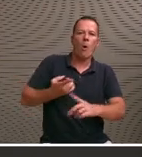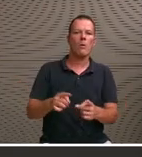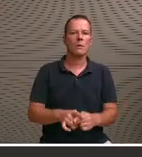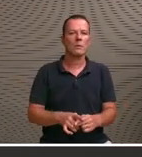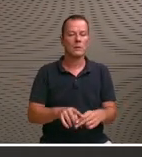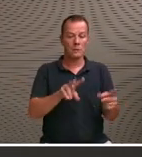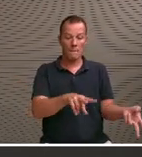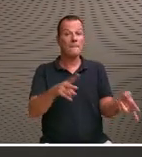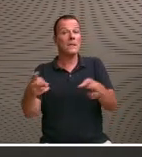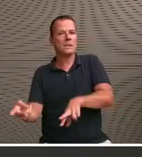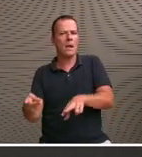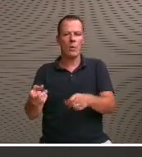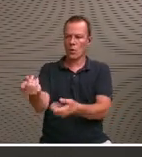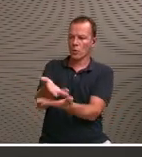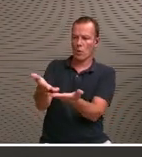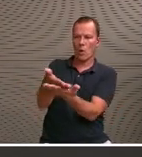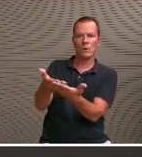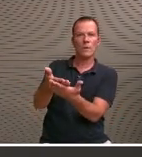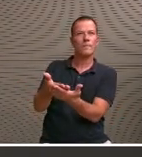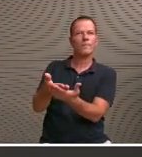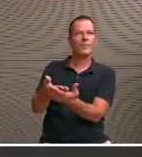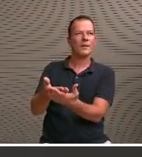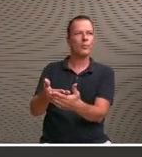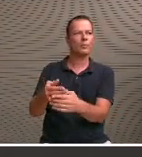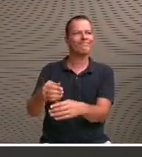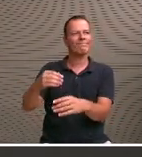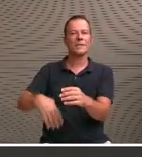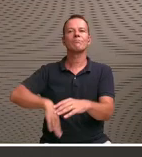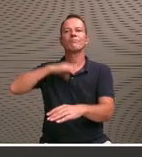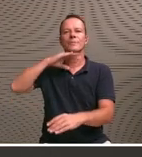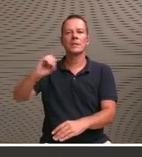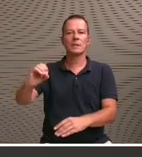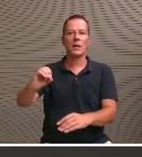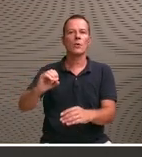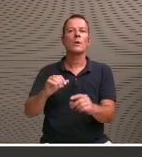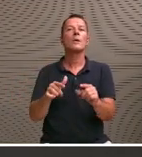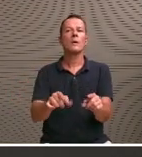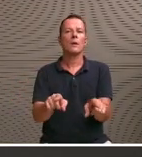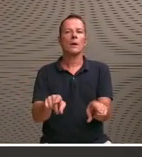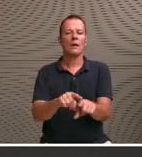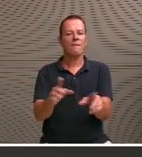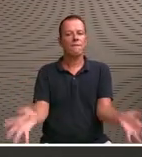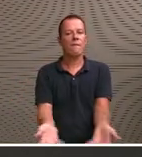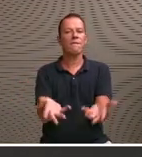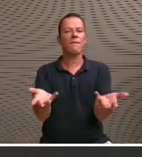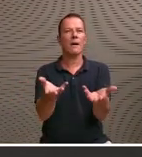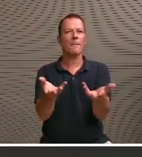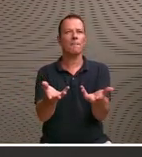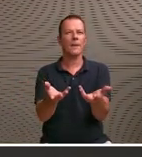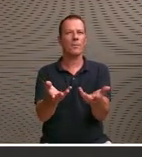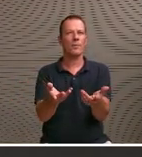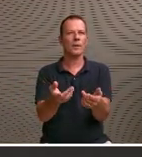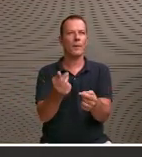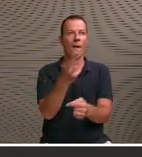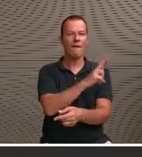zero global economy is going to stimulate absolutely colossal reallocations of capital. Reaching net